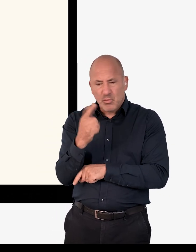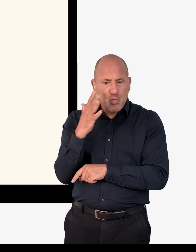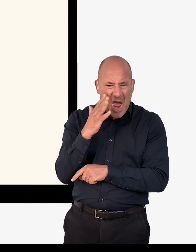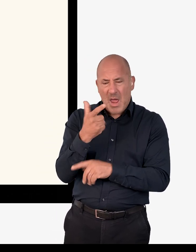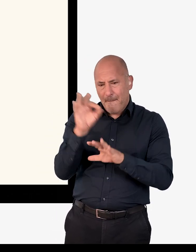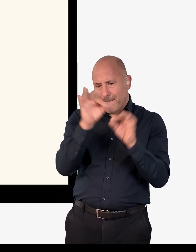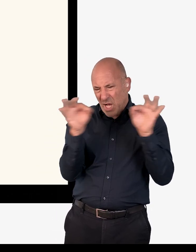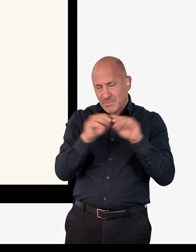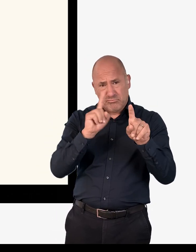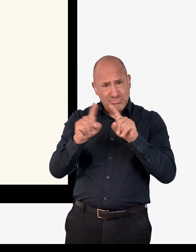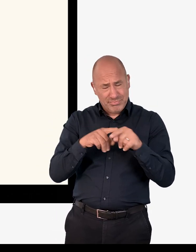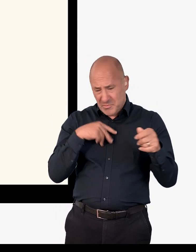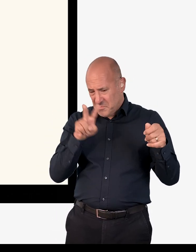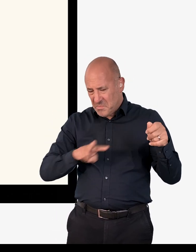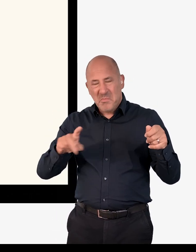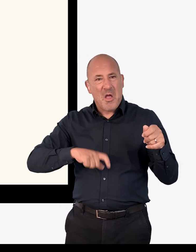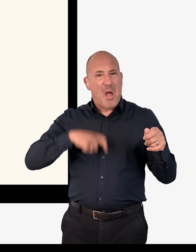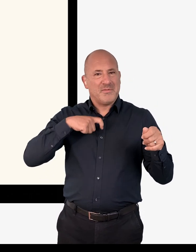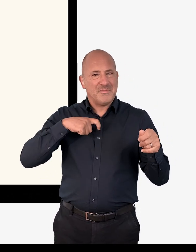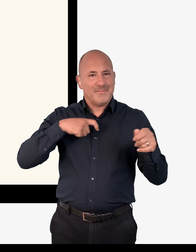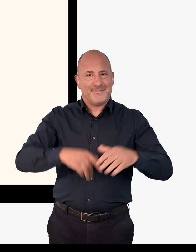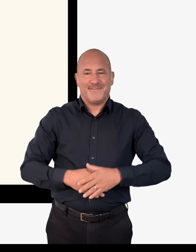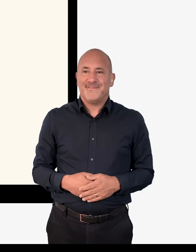work to be completed and drawing scales.